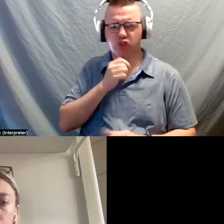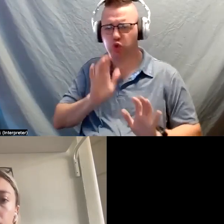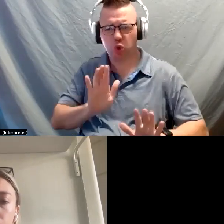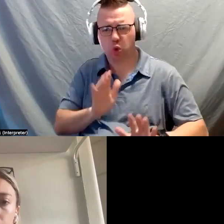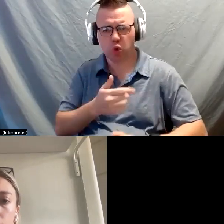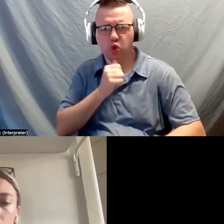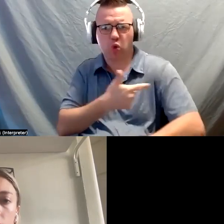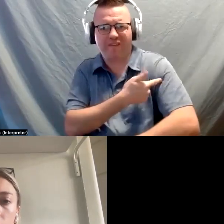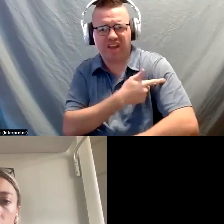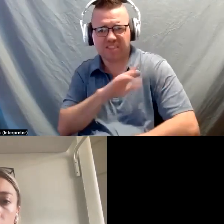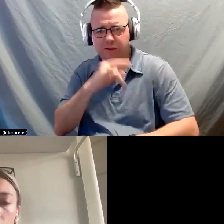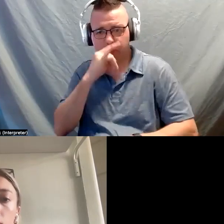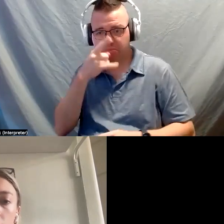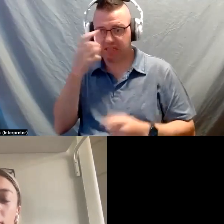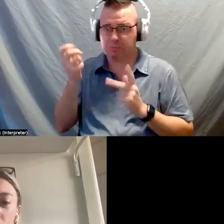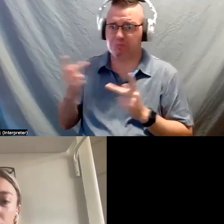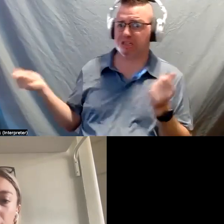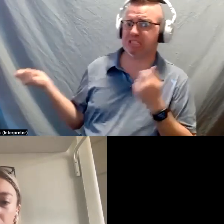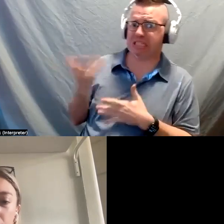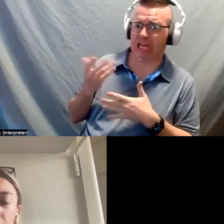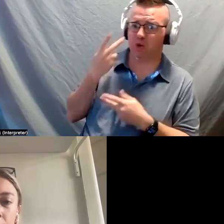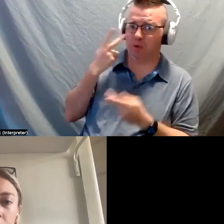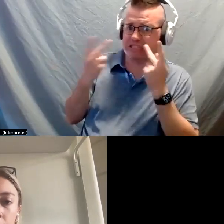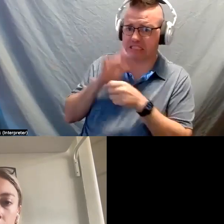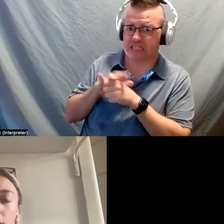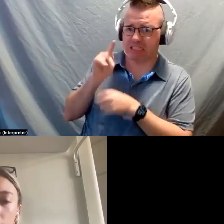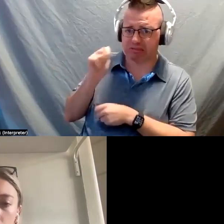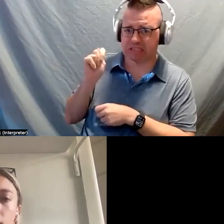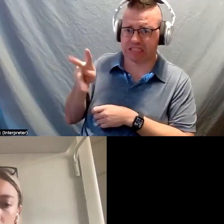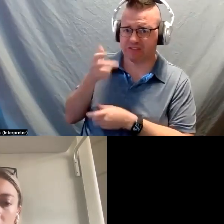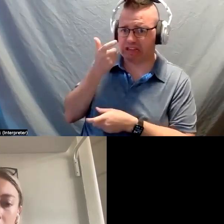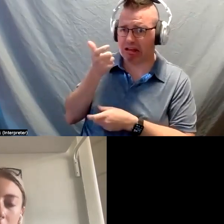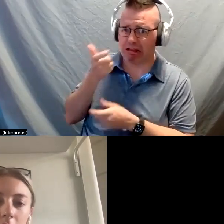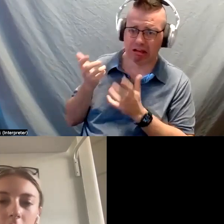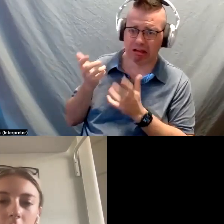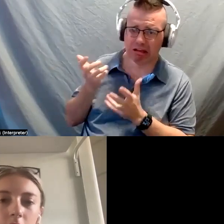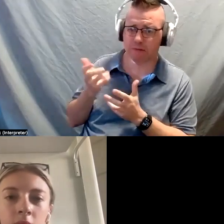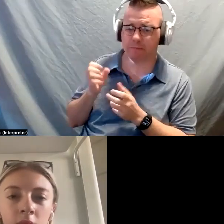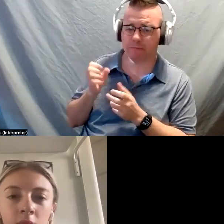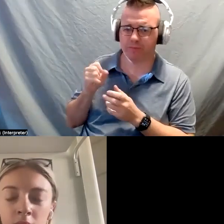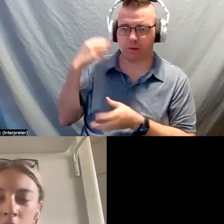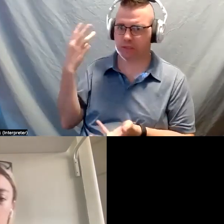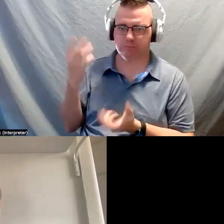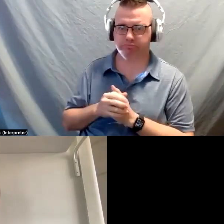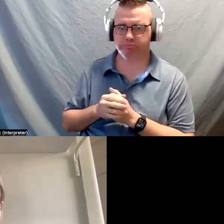children because of media scares and other such, craziness as we see these days.